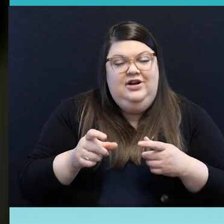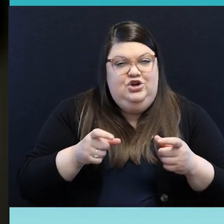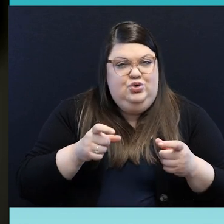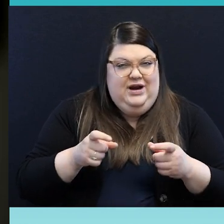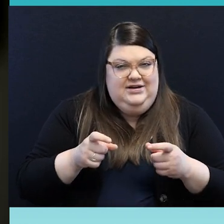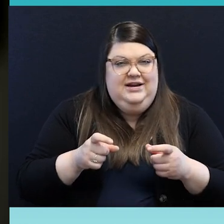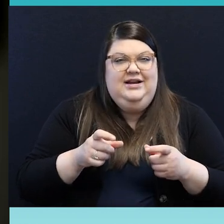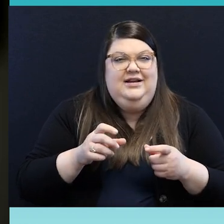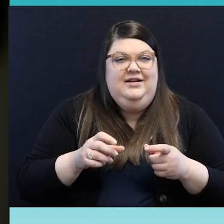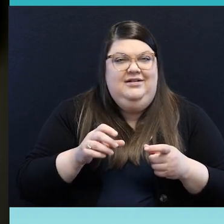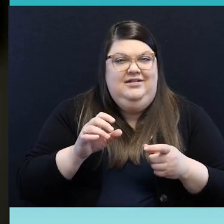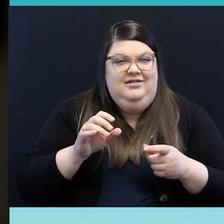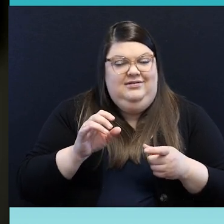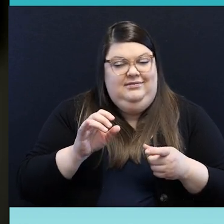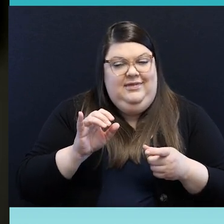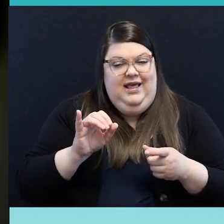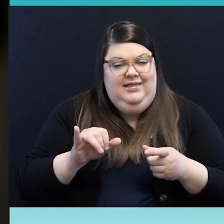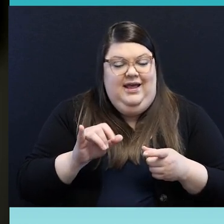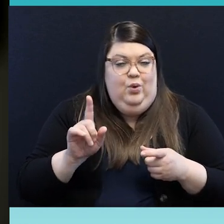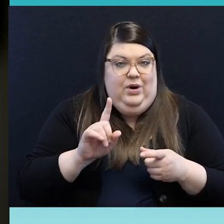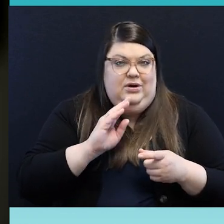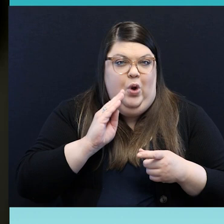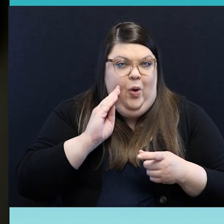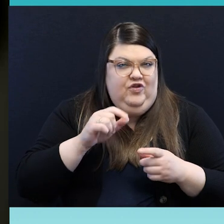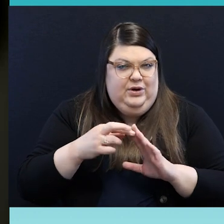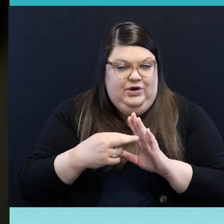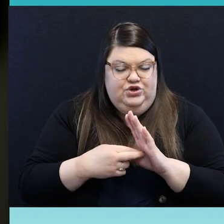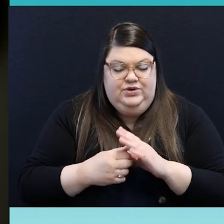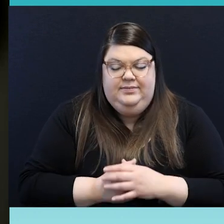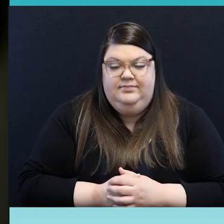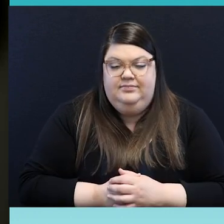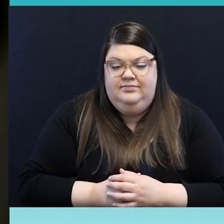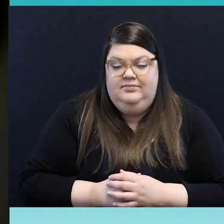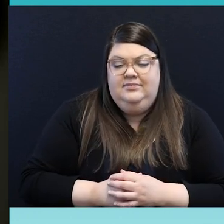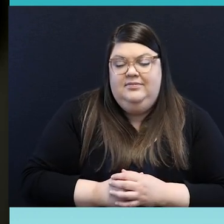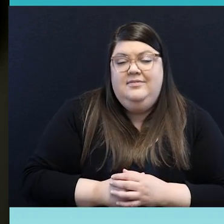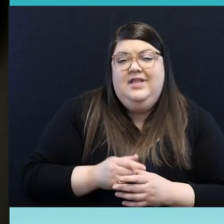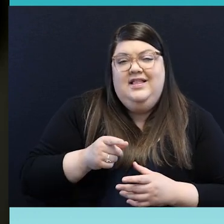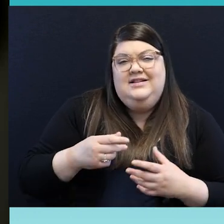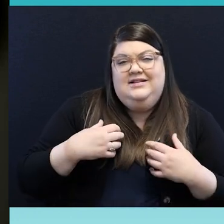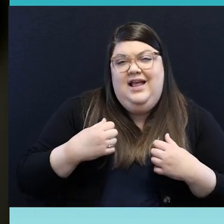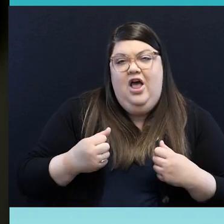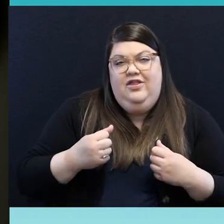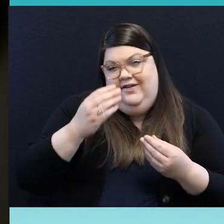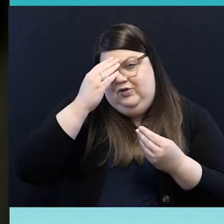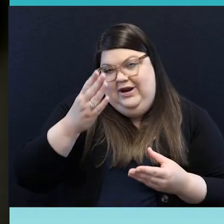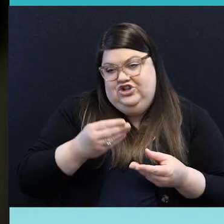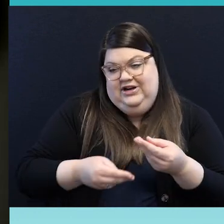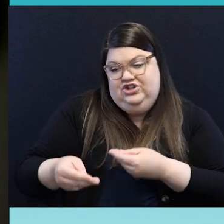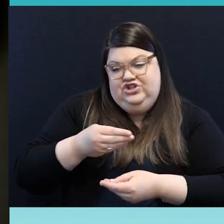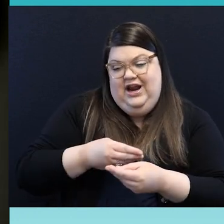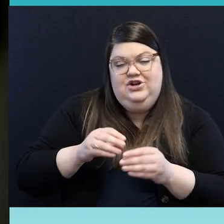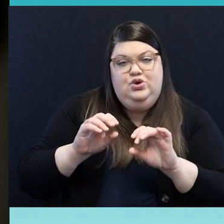Directives Registry, which Contextor is the home for this registry. Contextor is what's called a health information exchange